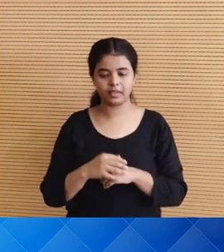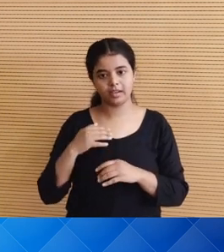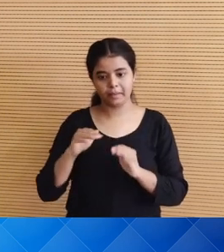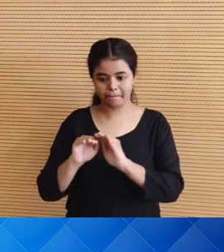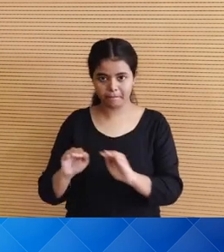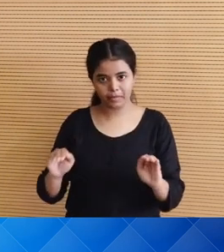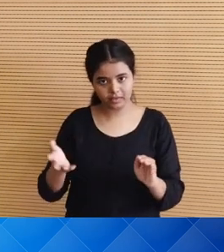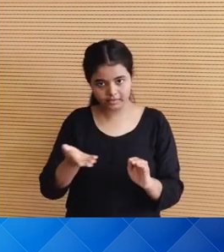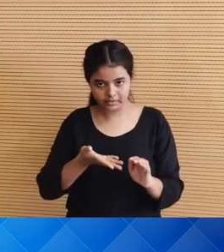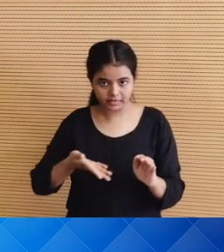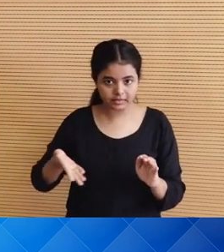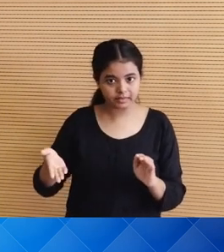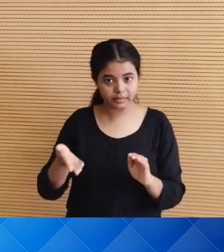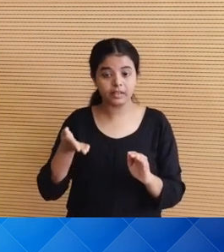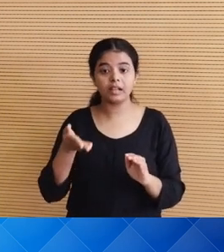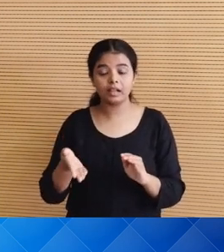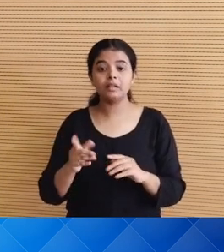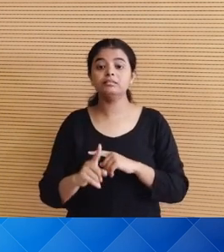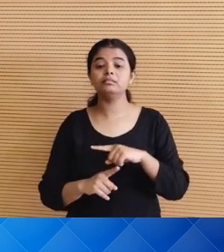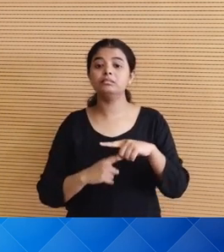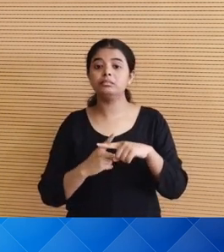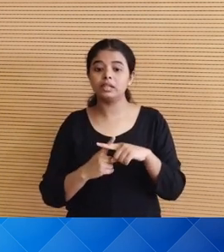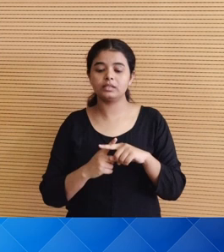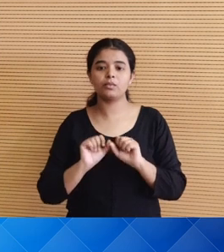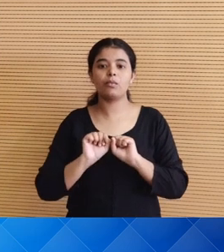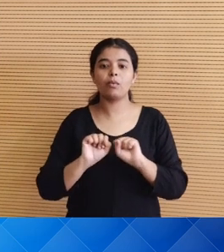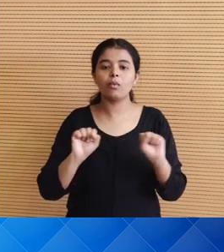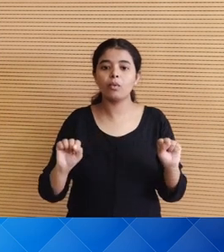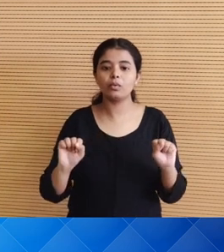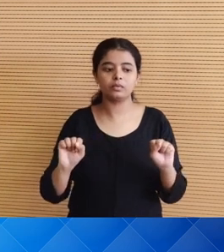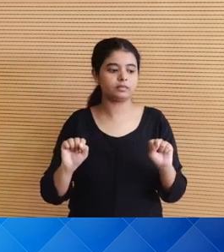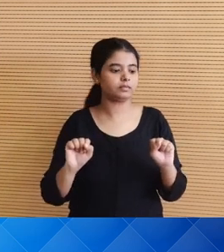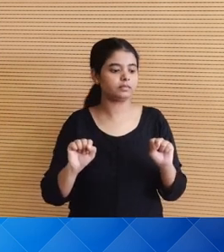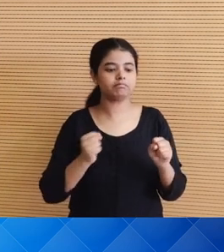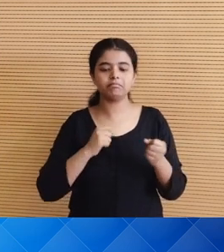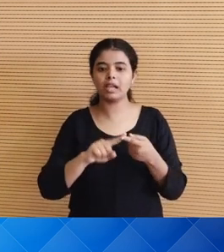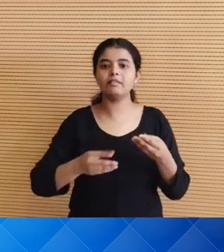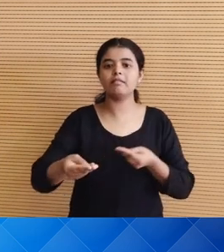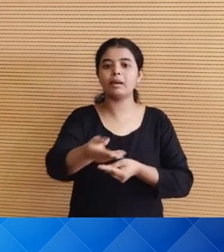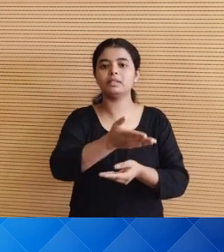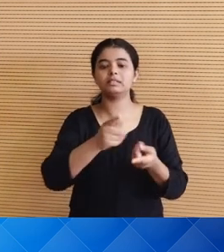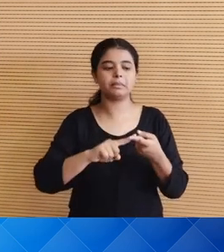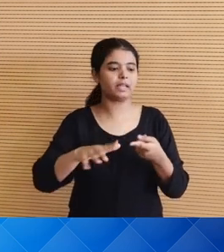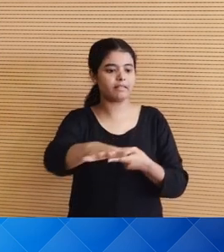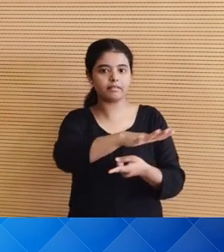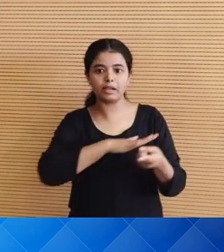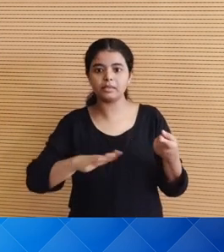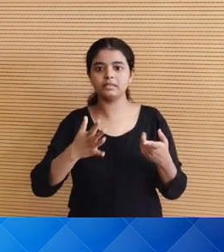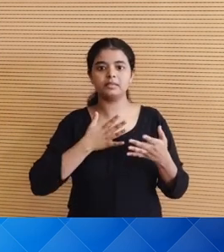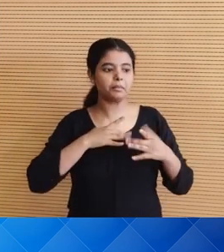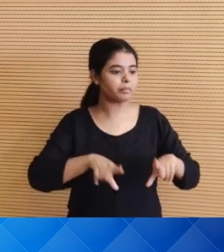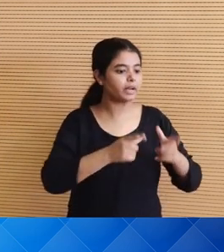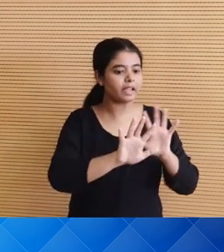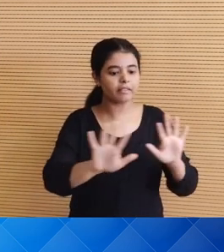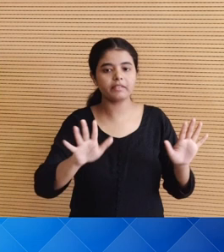relationship, building the bond of children with the nature and environment. So a lot of opportunities needs to be